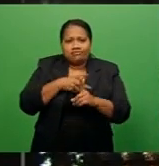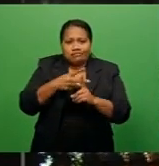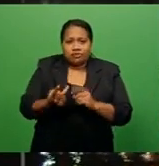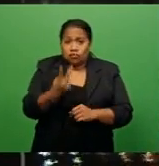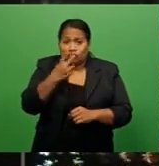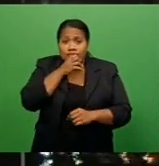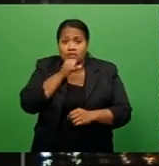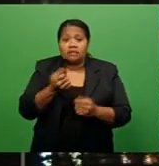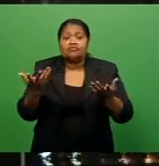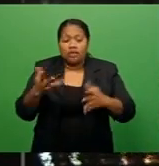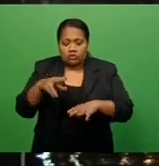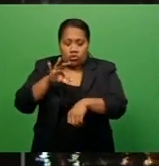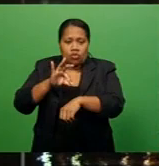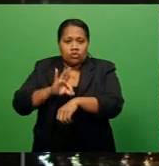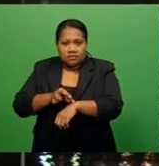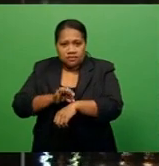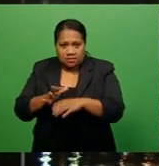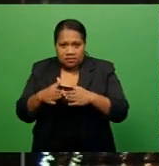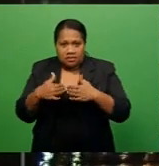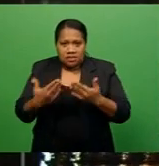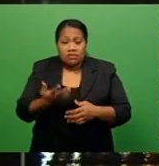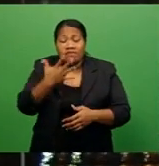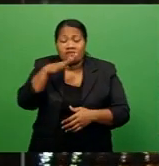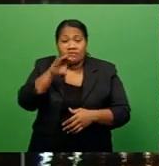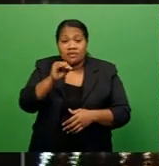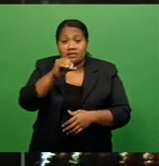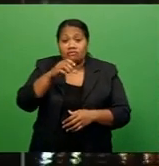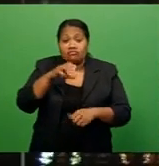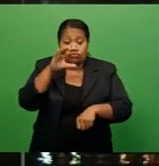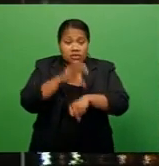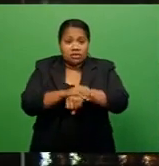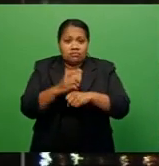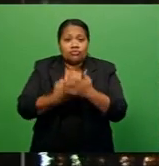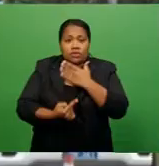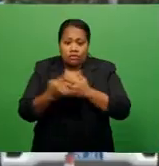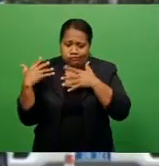and took 50 police officers to control. Lena Rees reports.